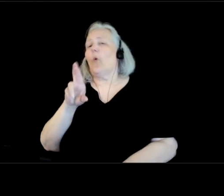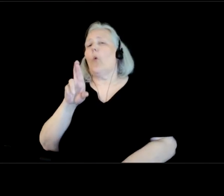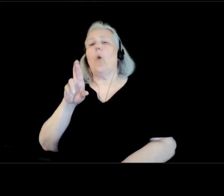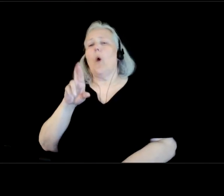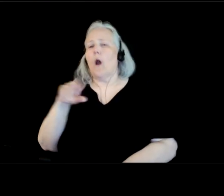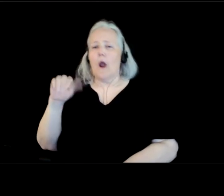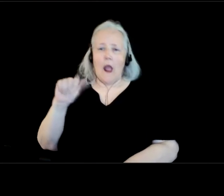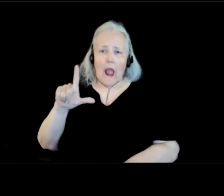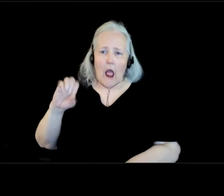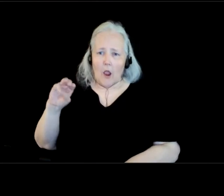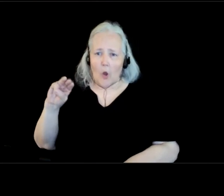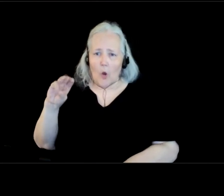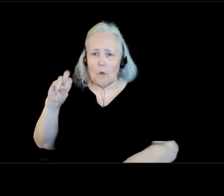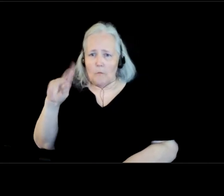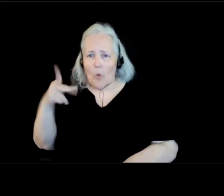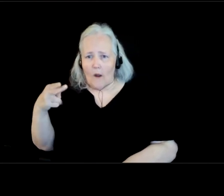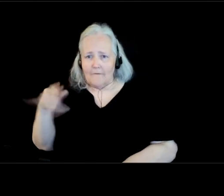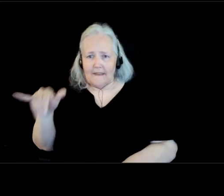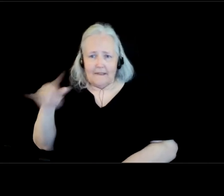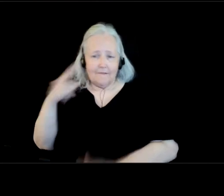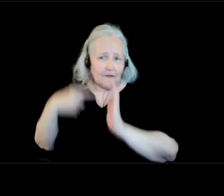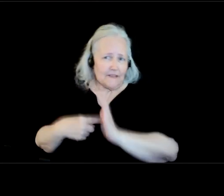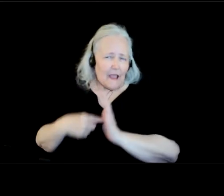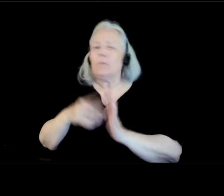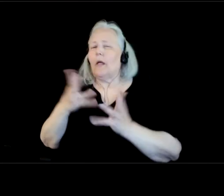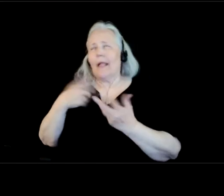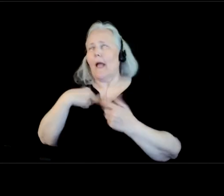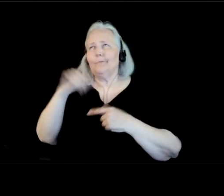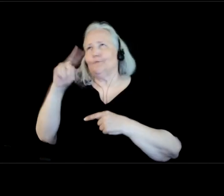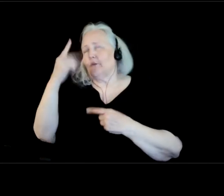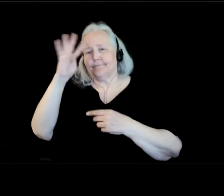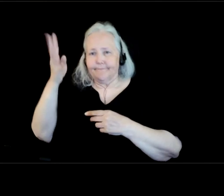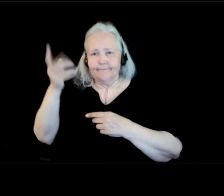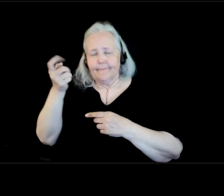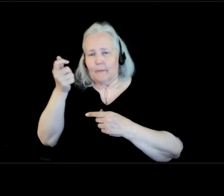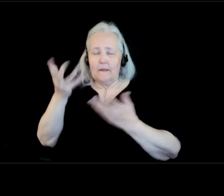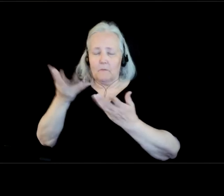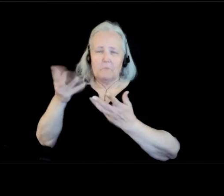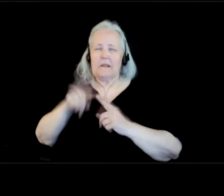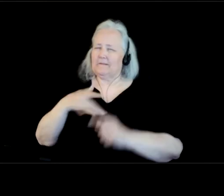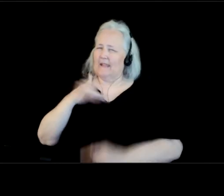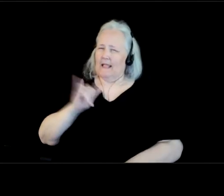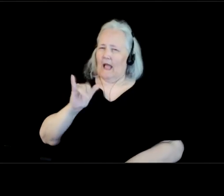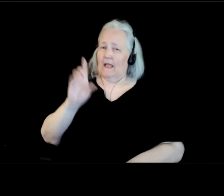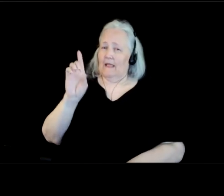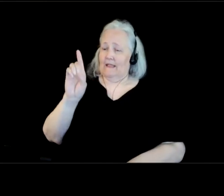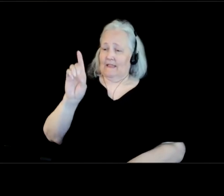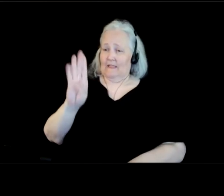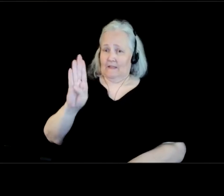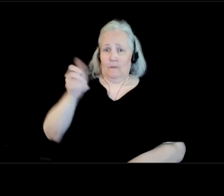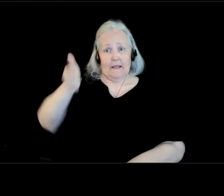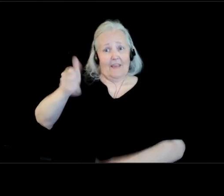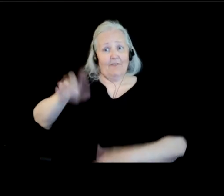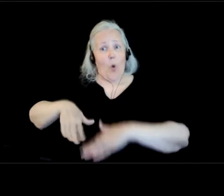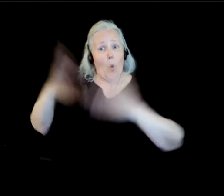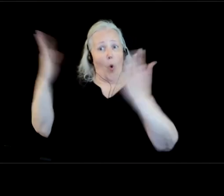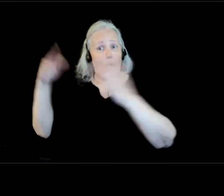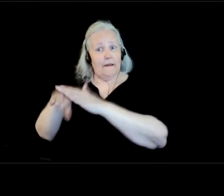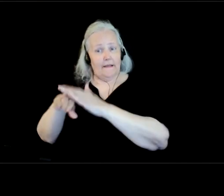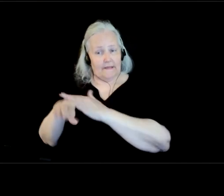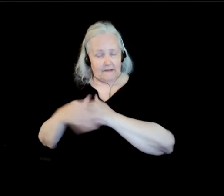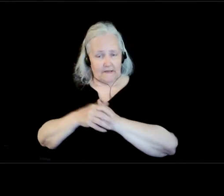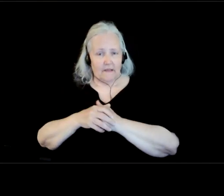You know, I'm just sort of speculating, but I think that a database that's open access, or again, you